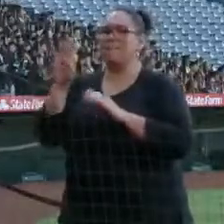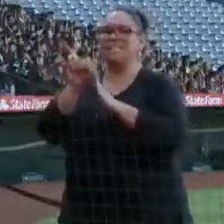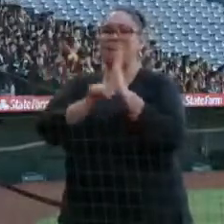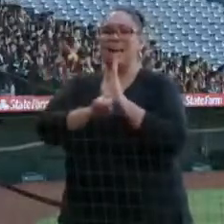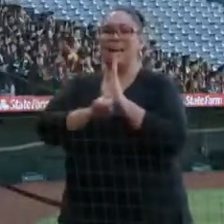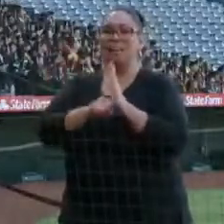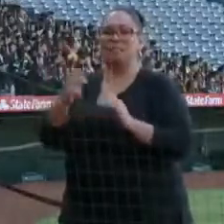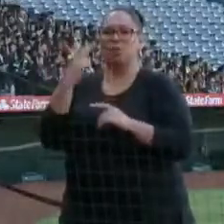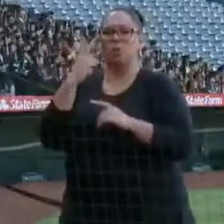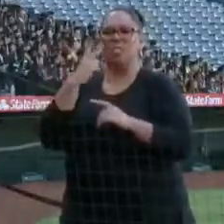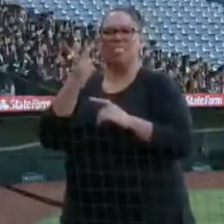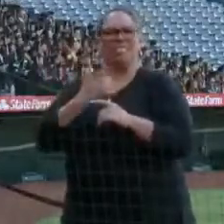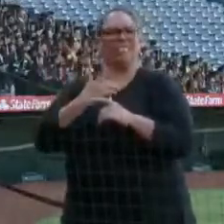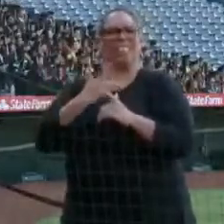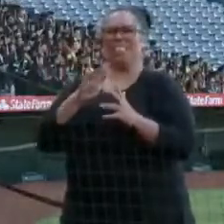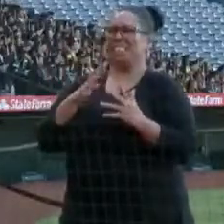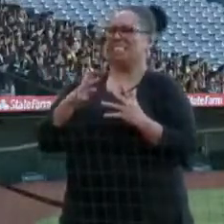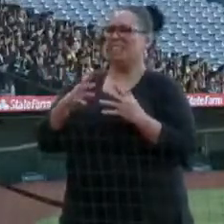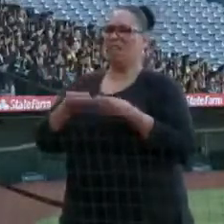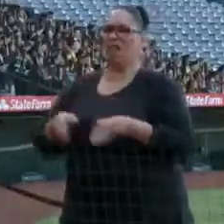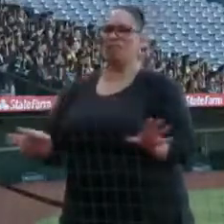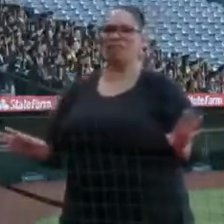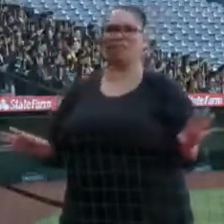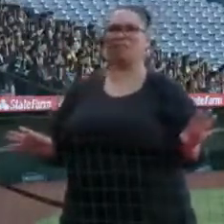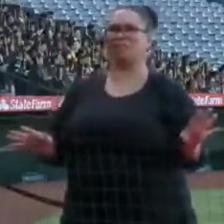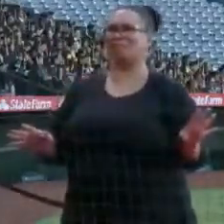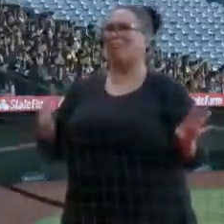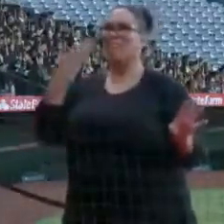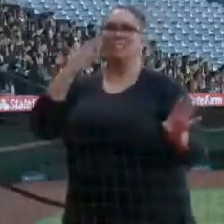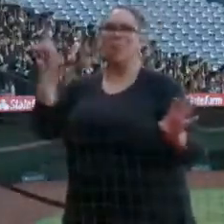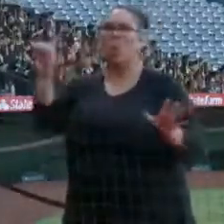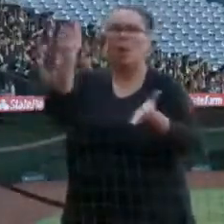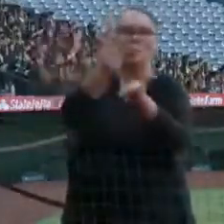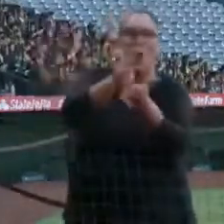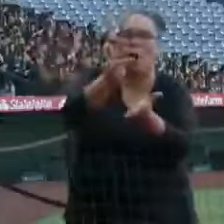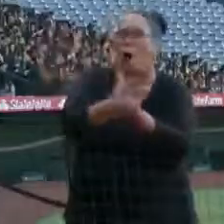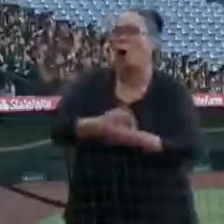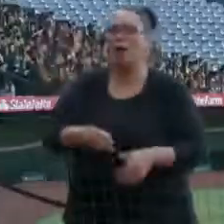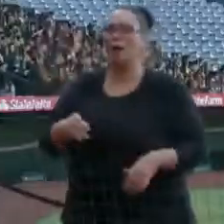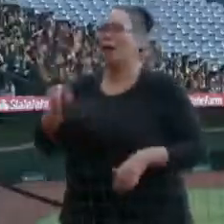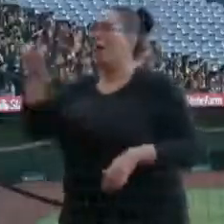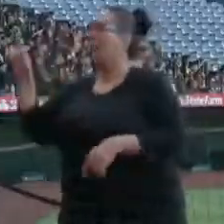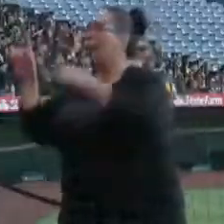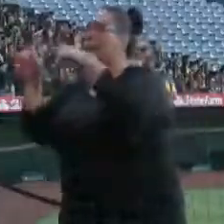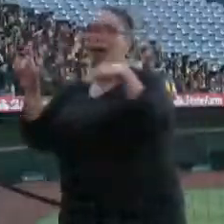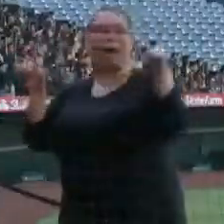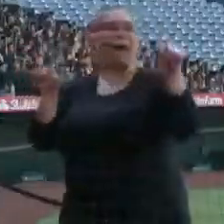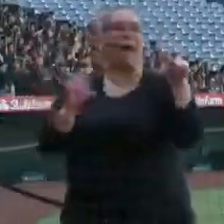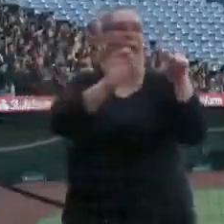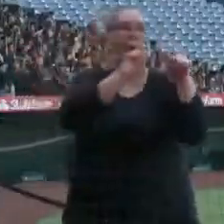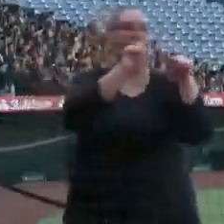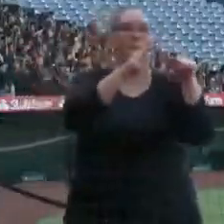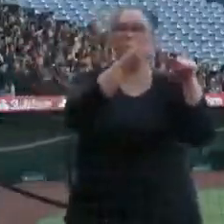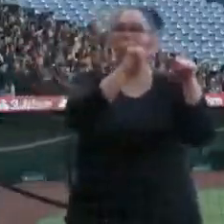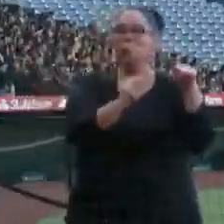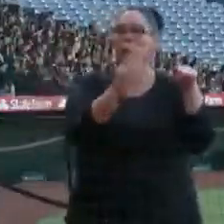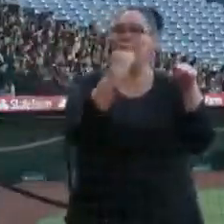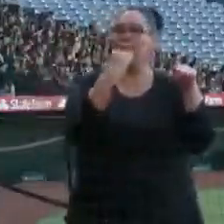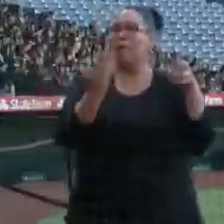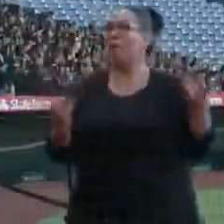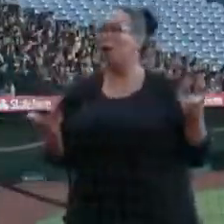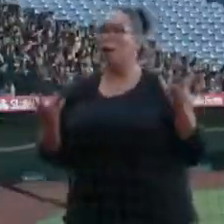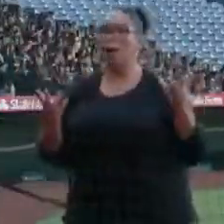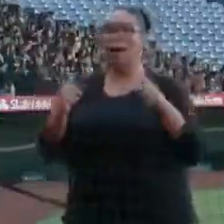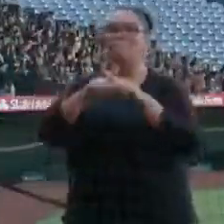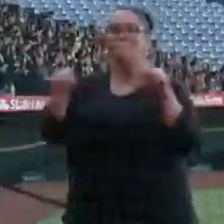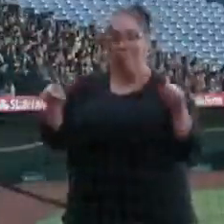that we were lost, whether it was not knowing where to park or how to get from the library to the outpost, but we grew because of it and learned to